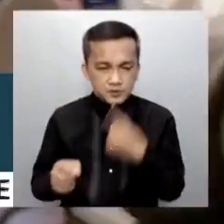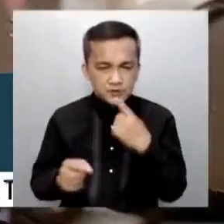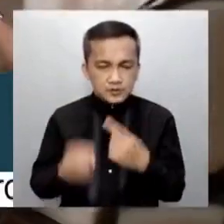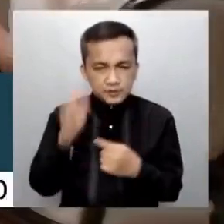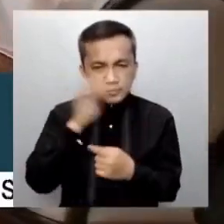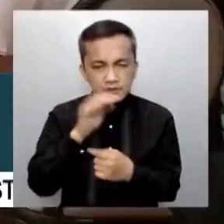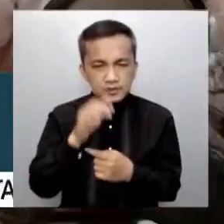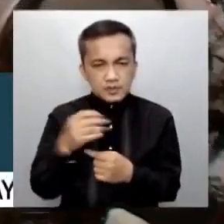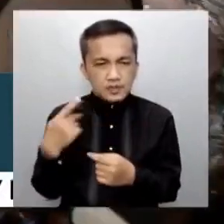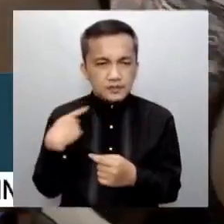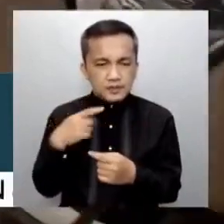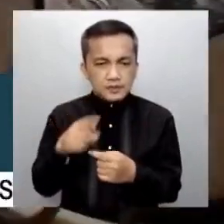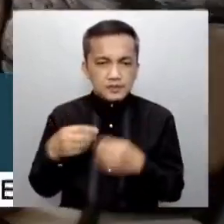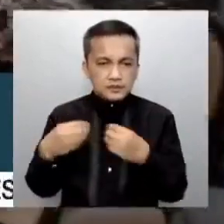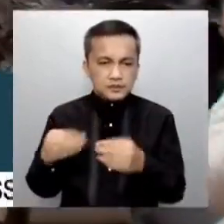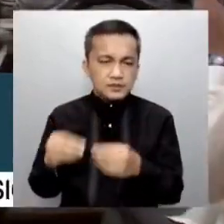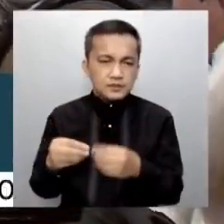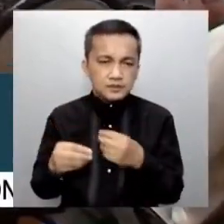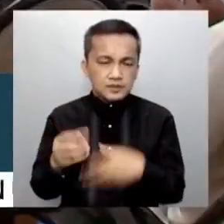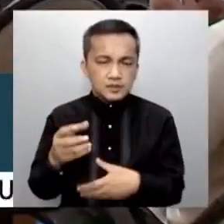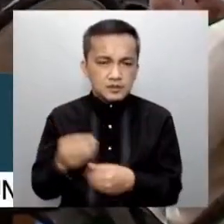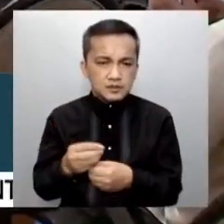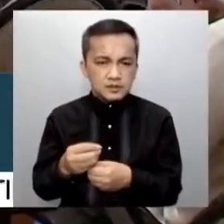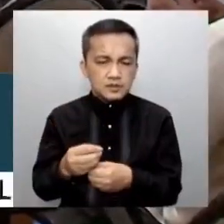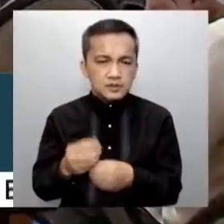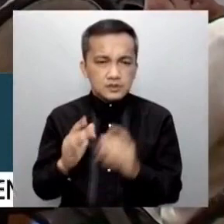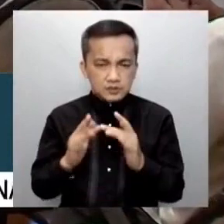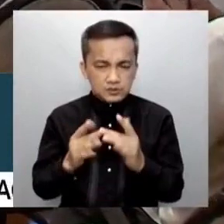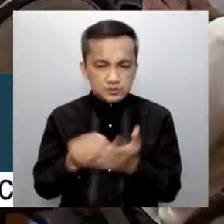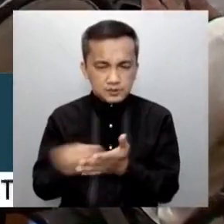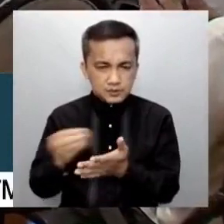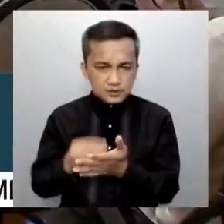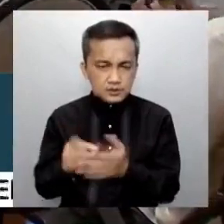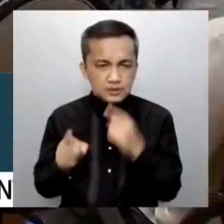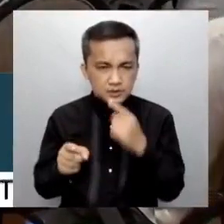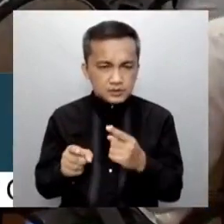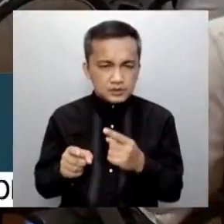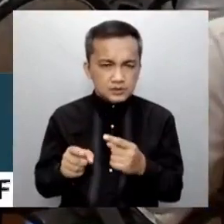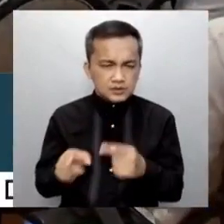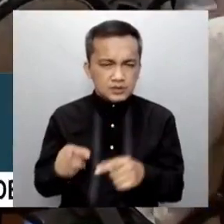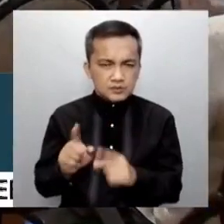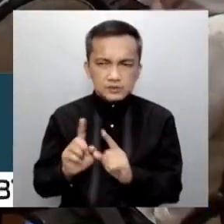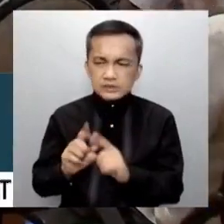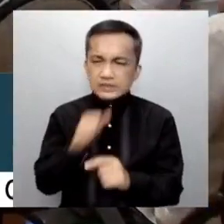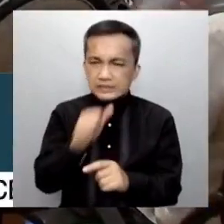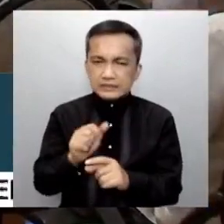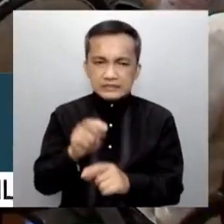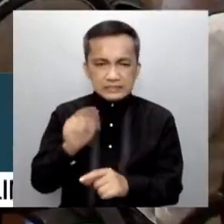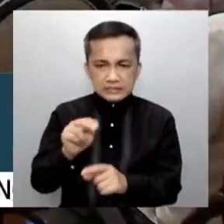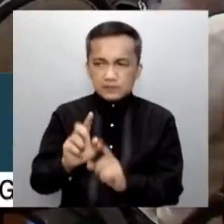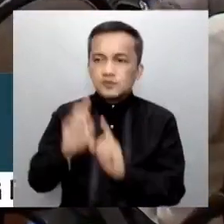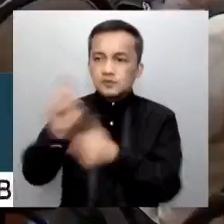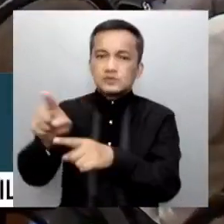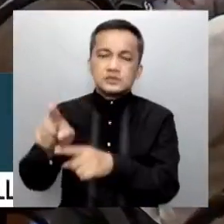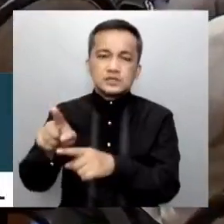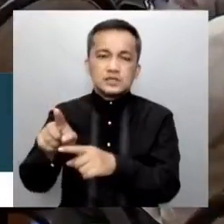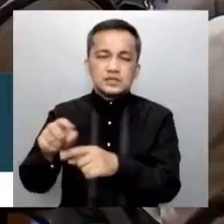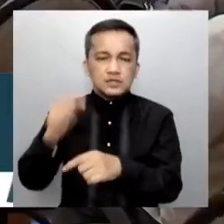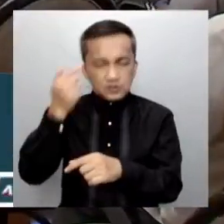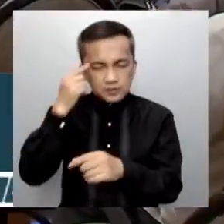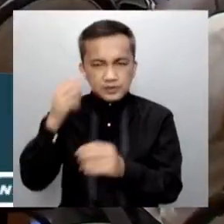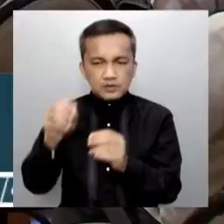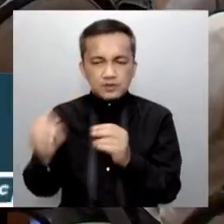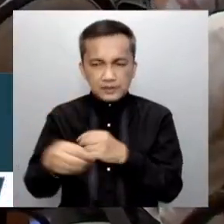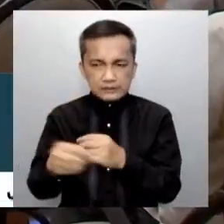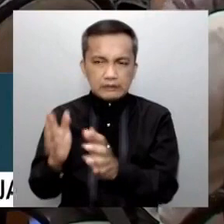most of their shopping or banking activities online, they still need to physically go to government offices and endure long lines to be able